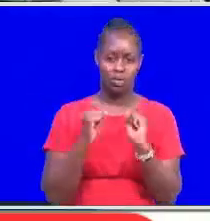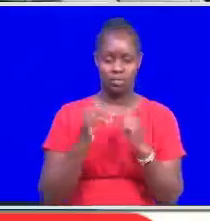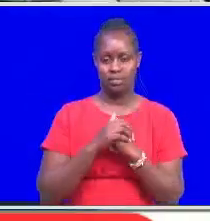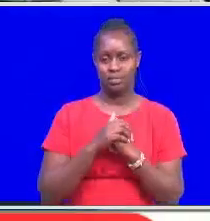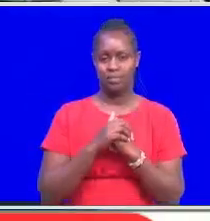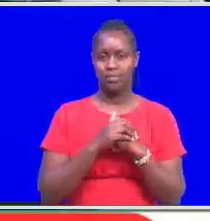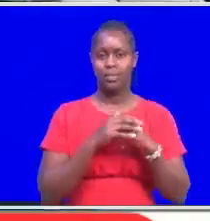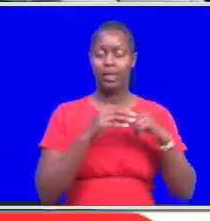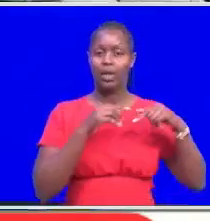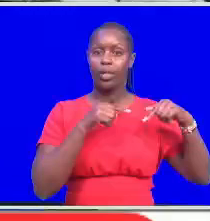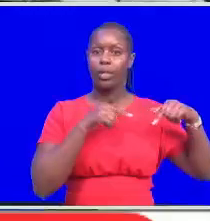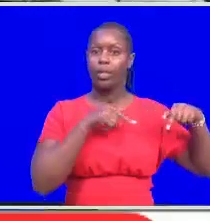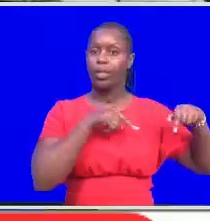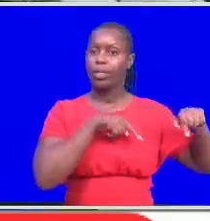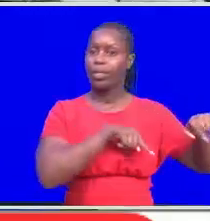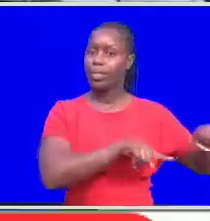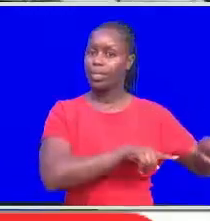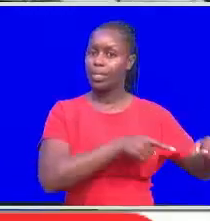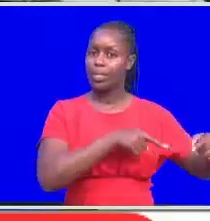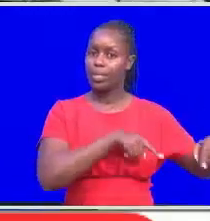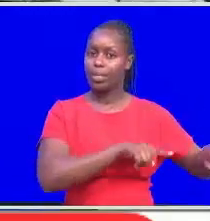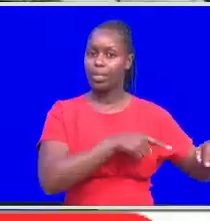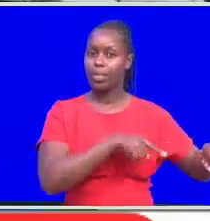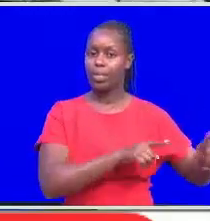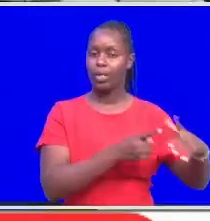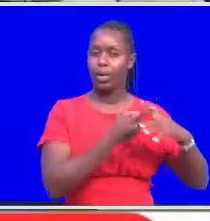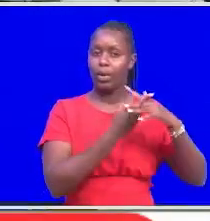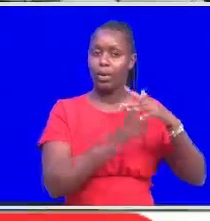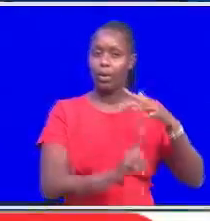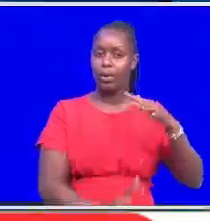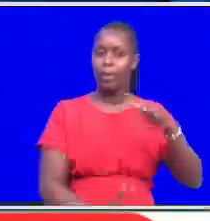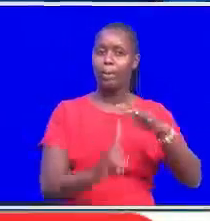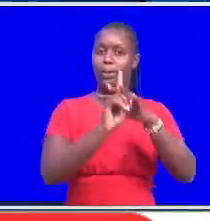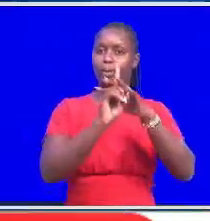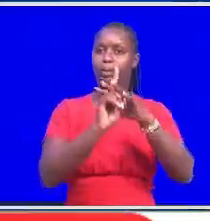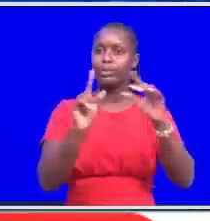kipindupindu. Akaanza kuhara, akaanza kutapika green.